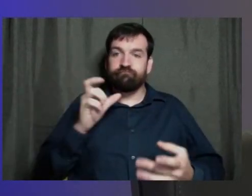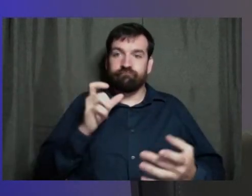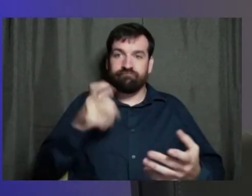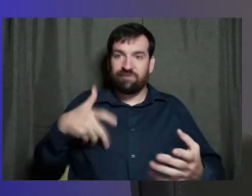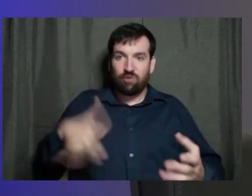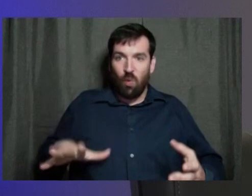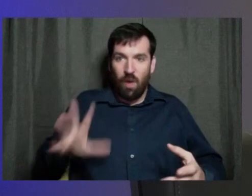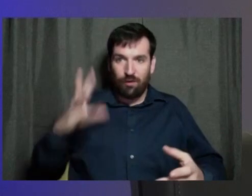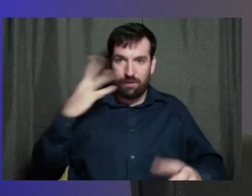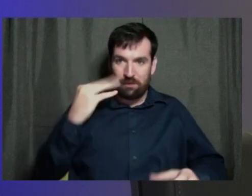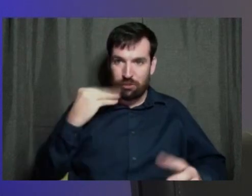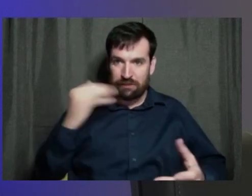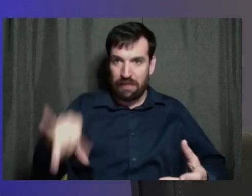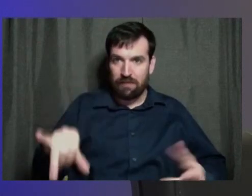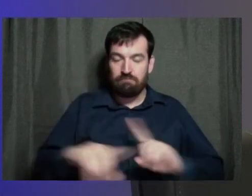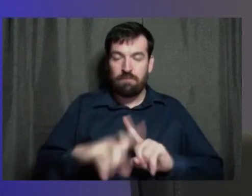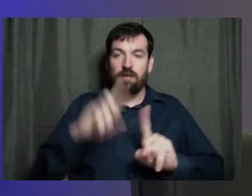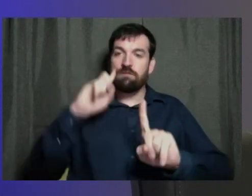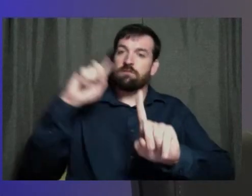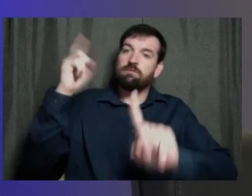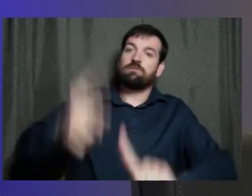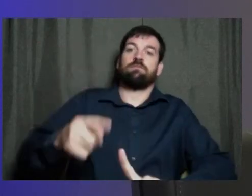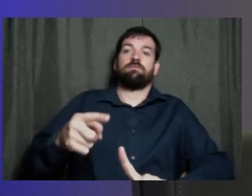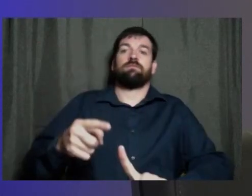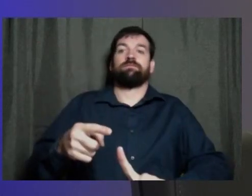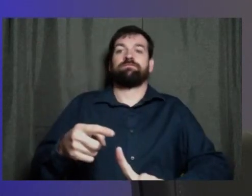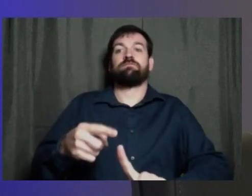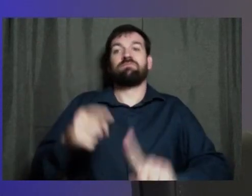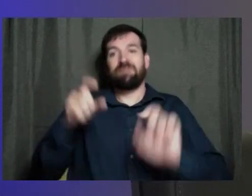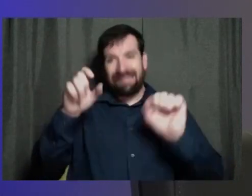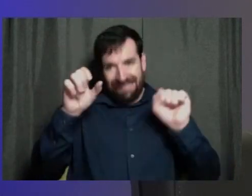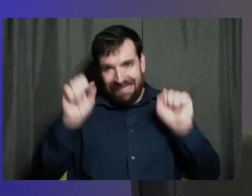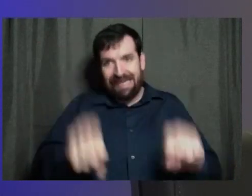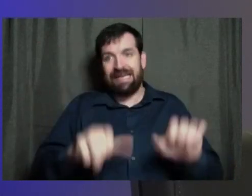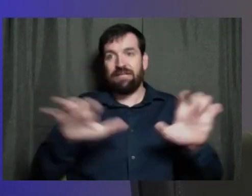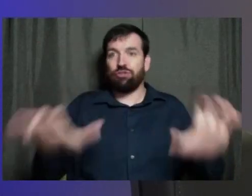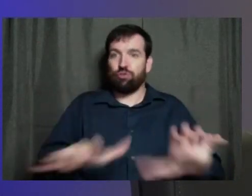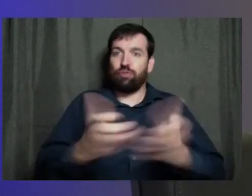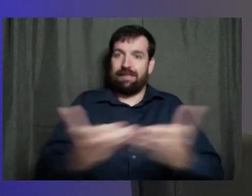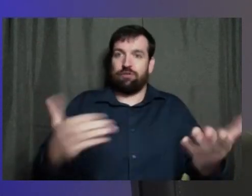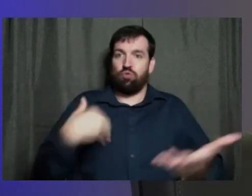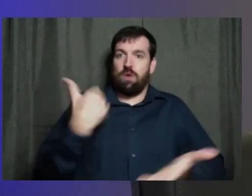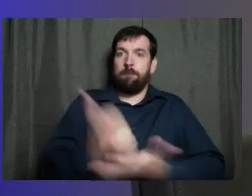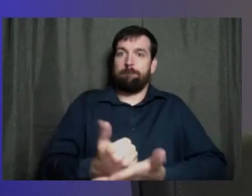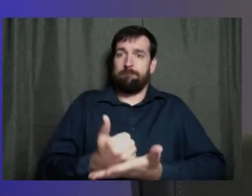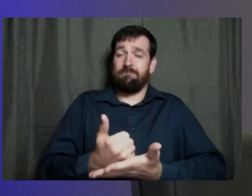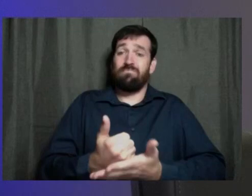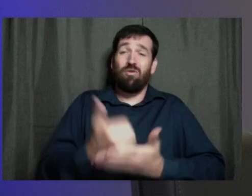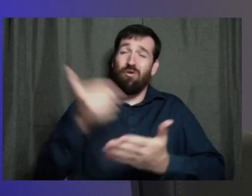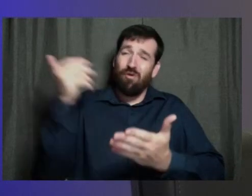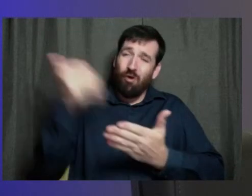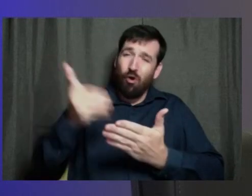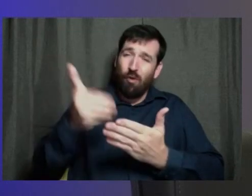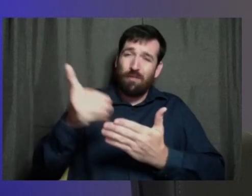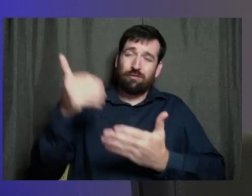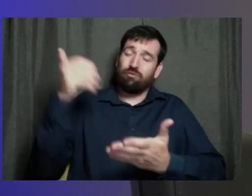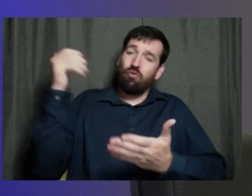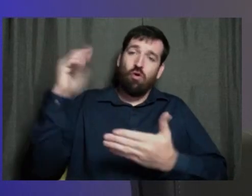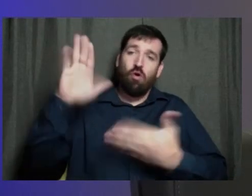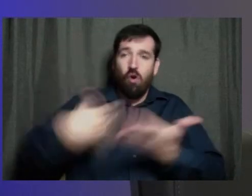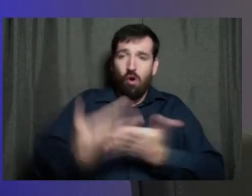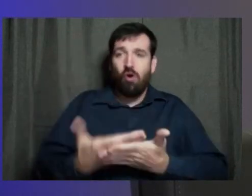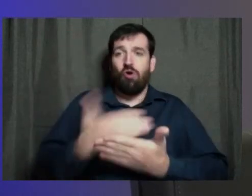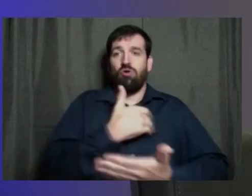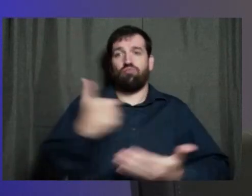Right. But the message is really, we absolutely can do things to help. Almost all breast cancer is curable if it's caught early, and so